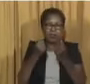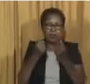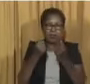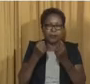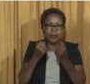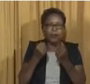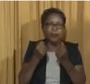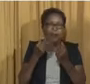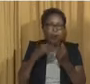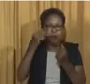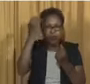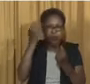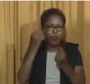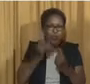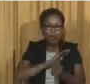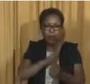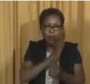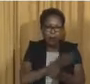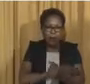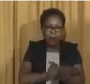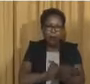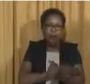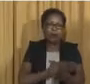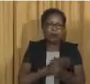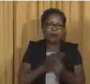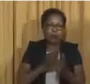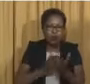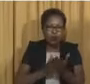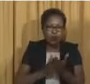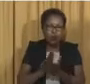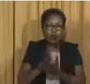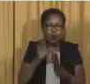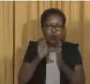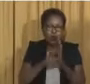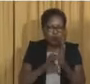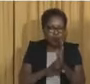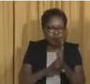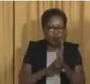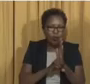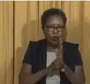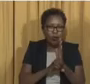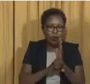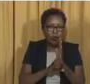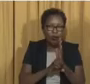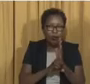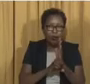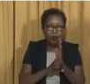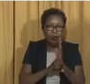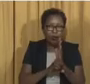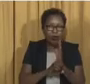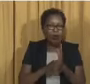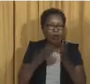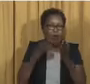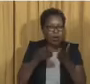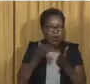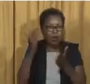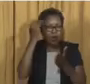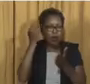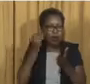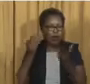power of the High Court by a constitutional ouster clause. Whereas the court considered